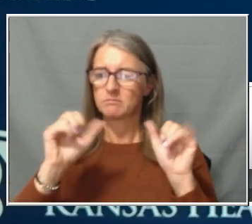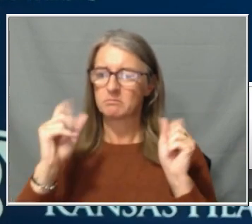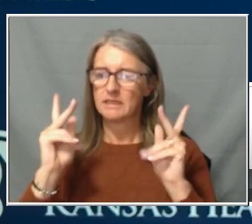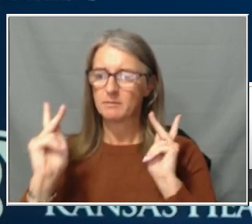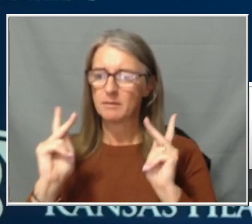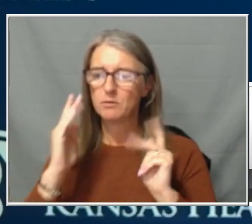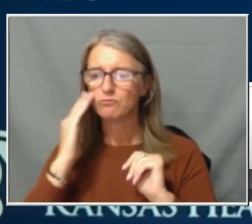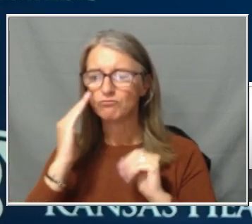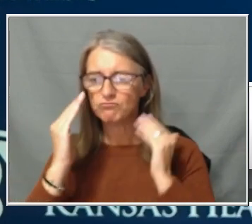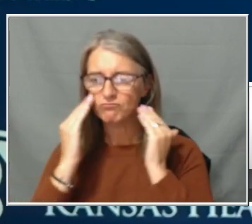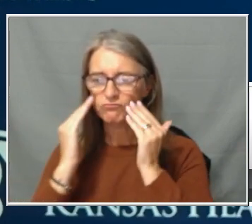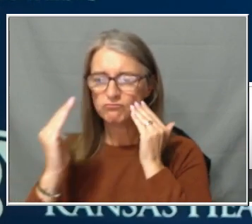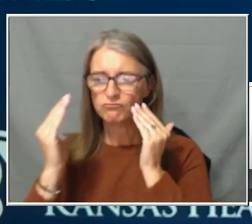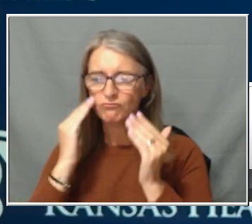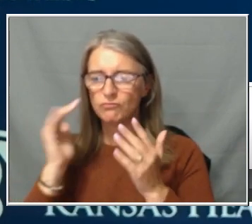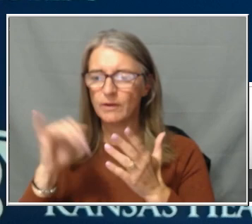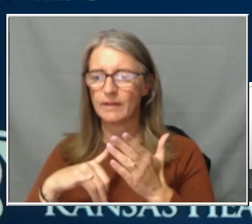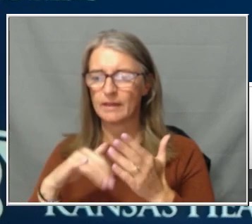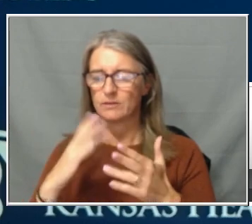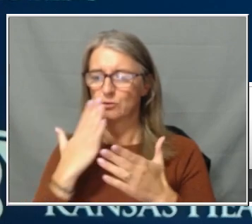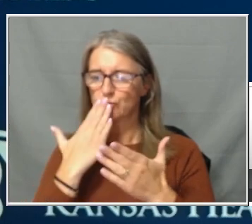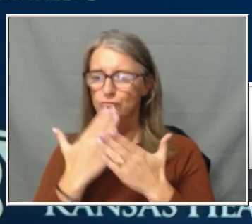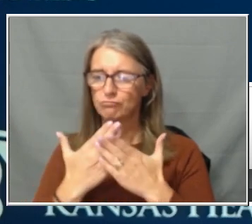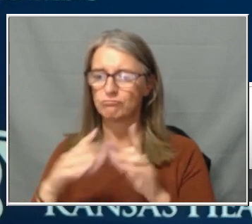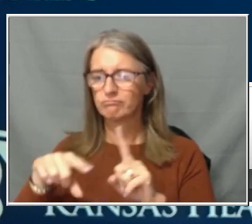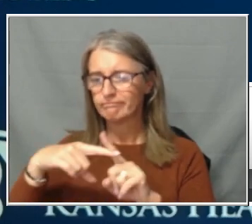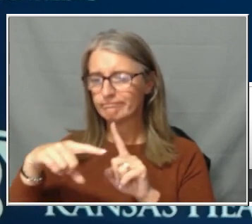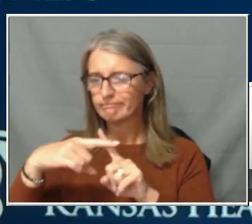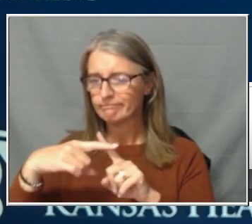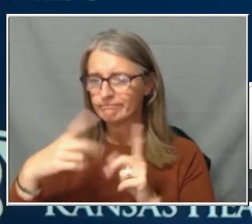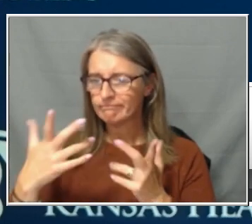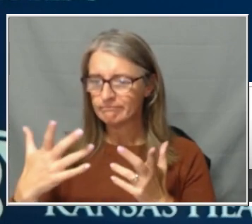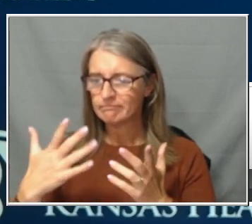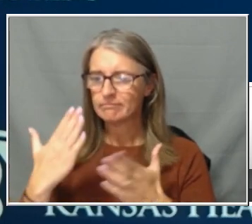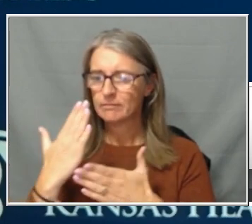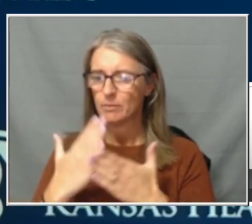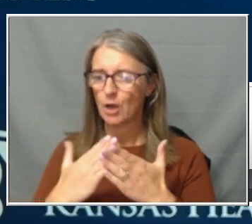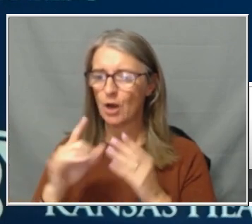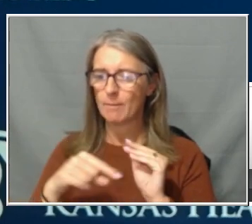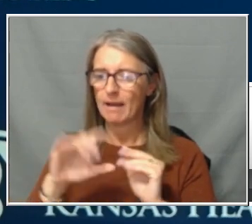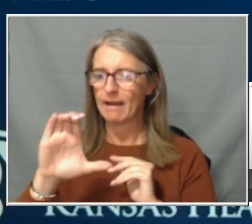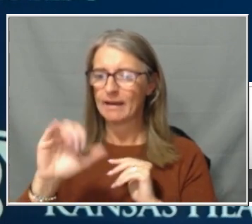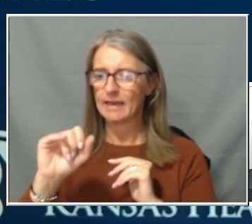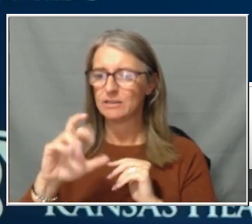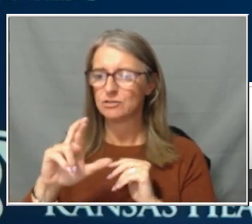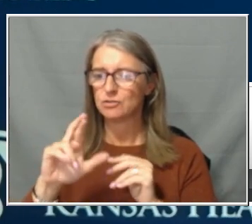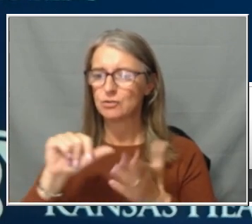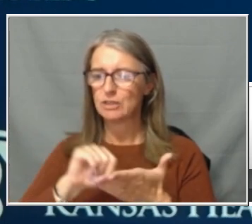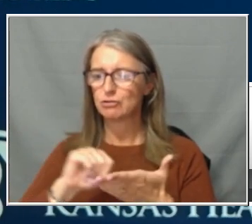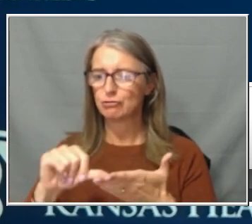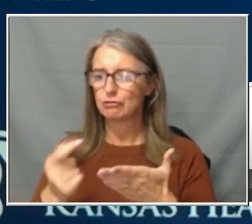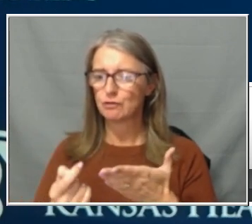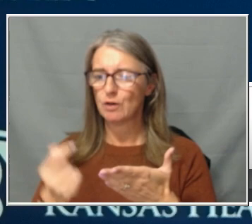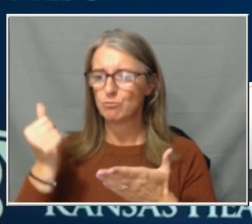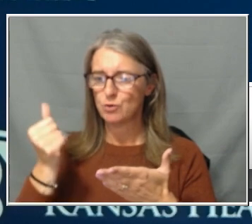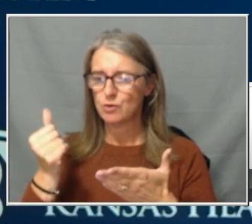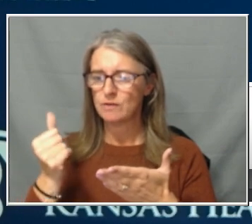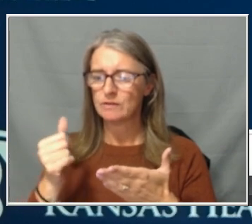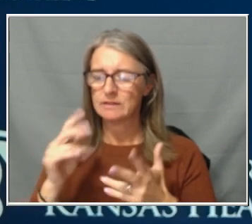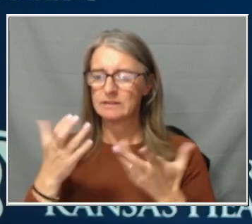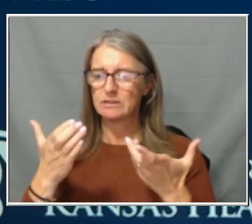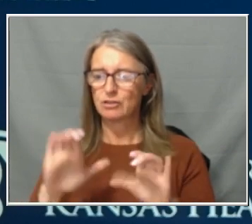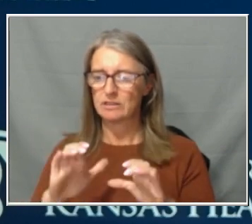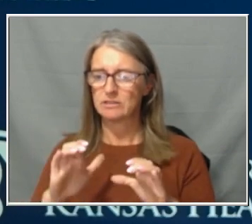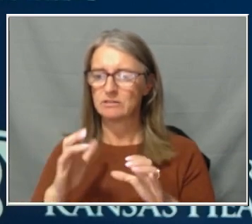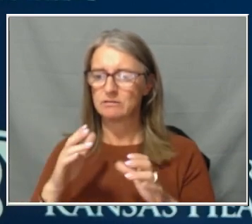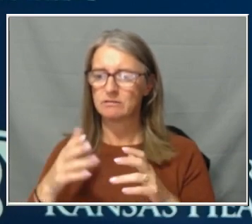with those. And the good part about that, if you can say anything good about a cancer, is that you can surgically remove them, and the chances are very high,